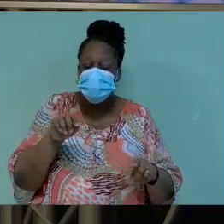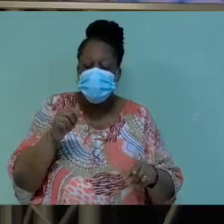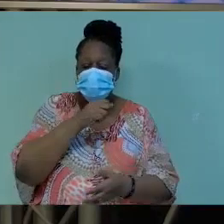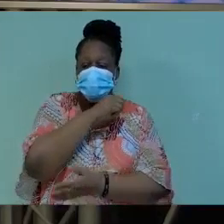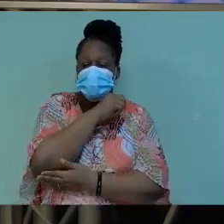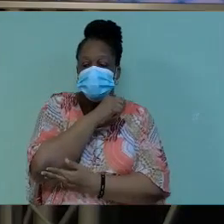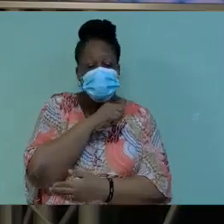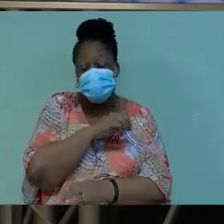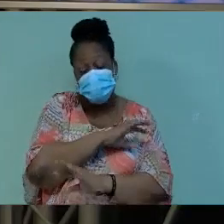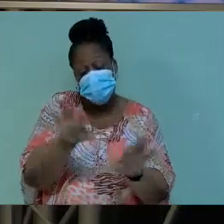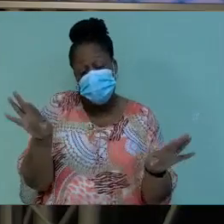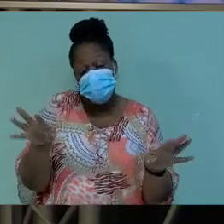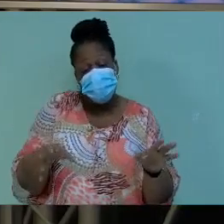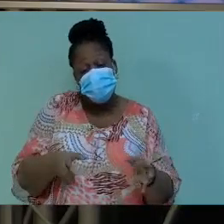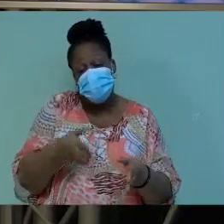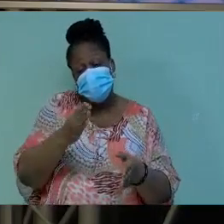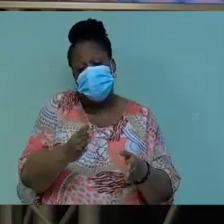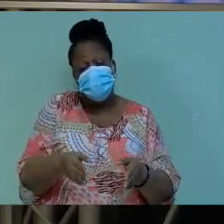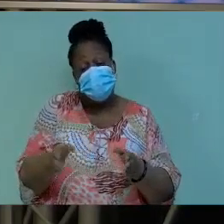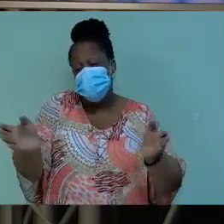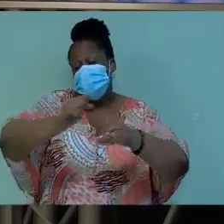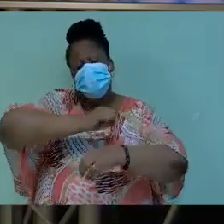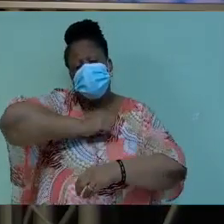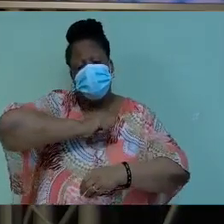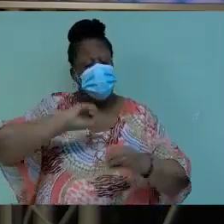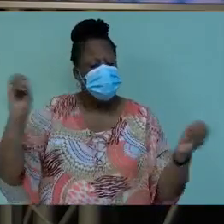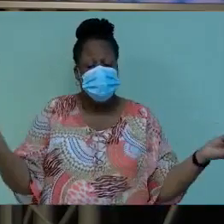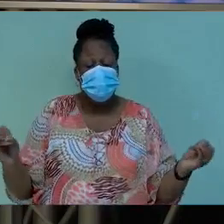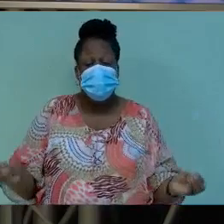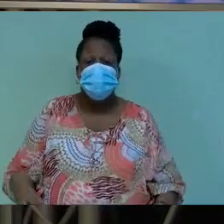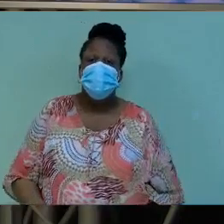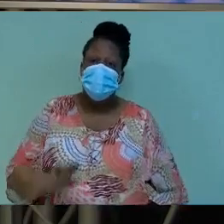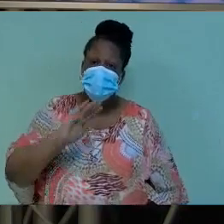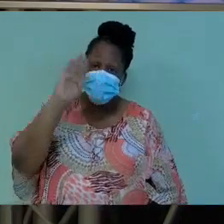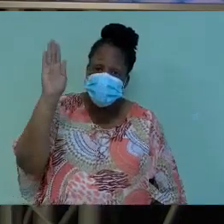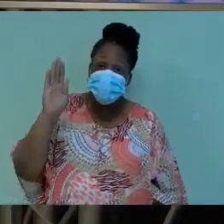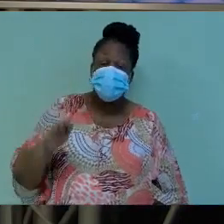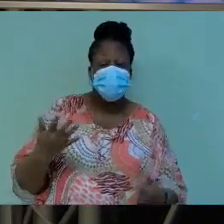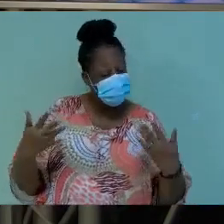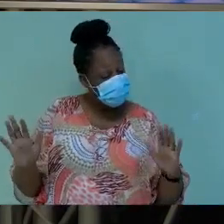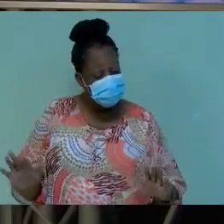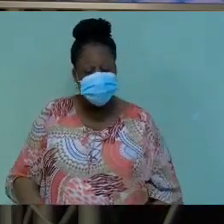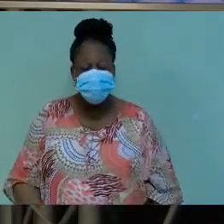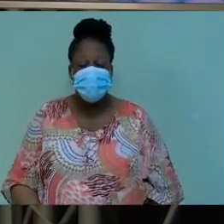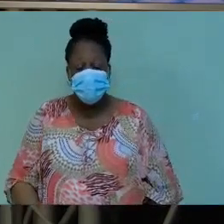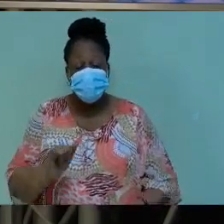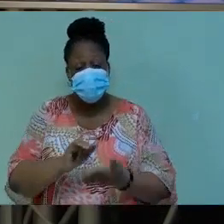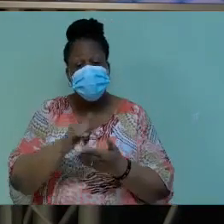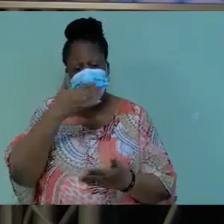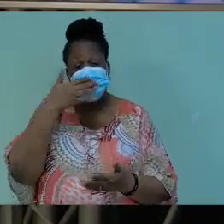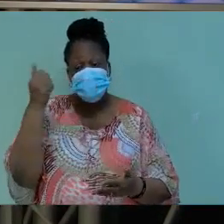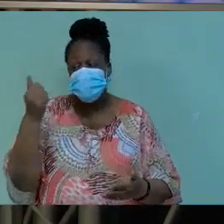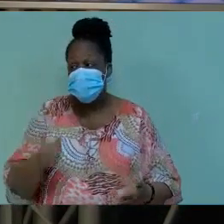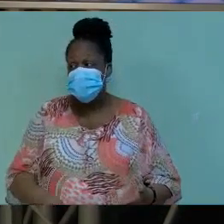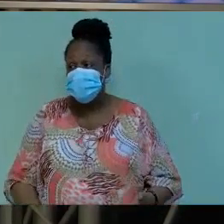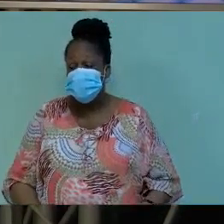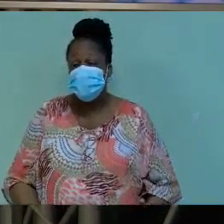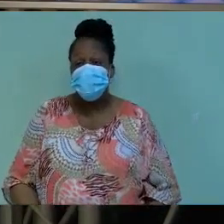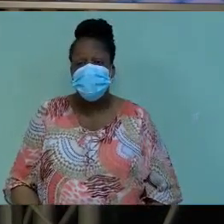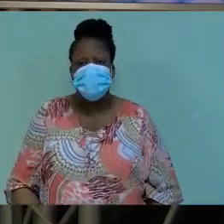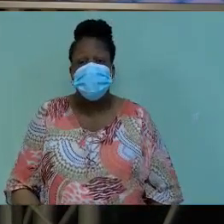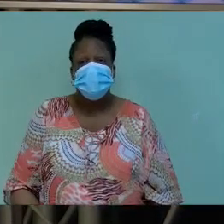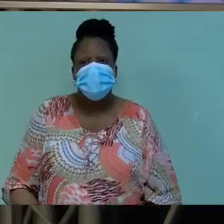to greet at all. And so if you choose not to greet by the elbow, then that is even better, because don't forget, one of the main